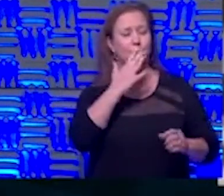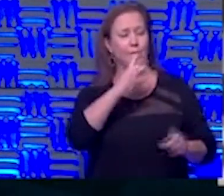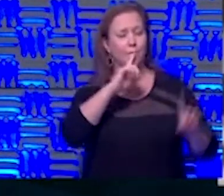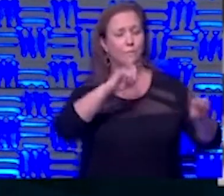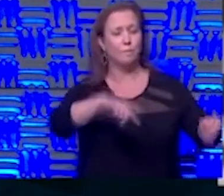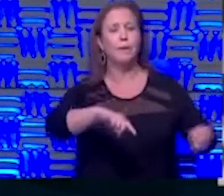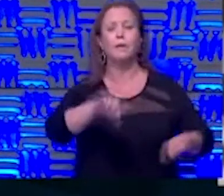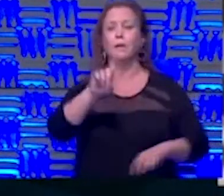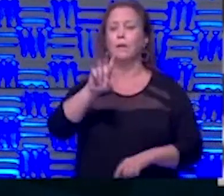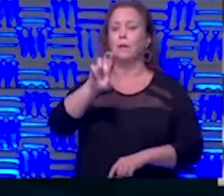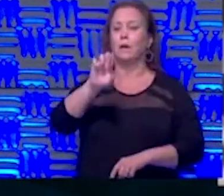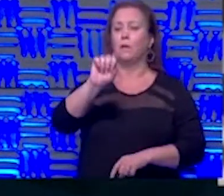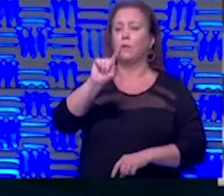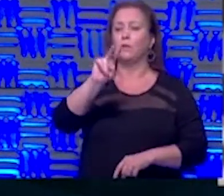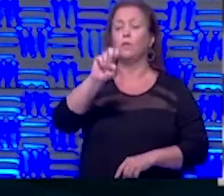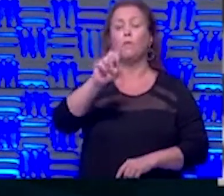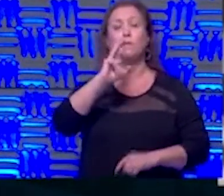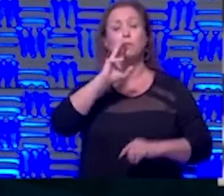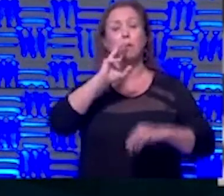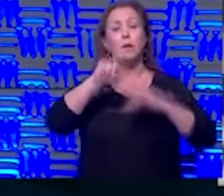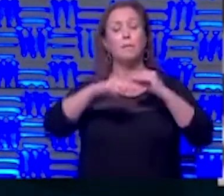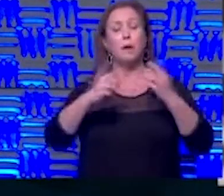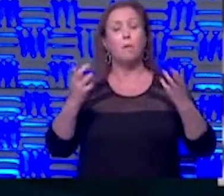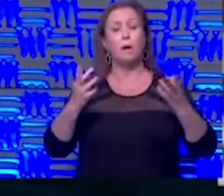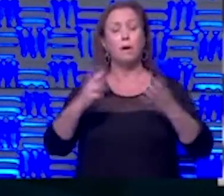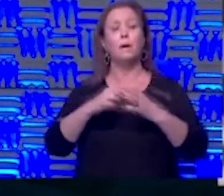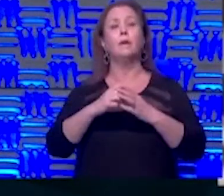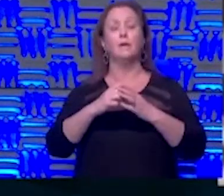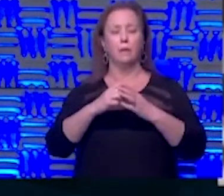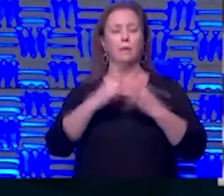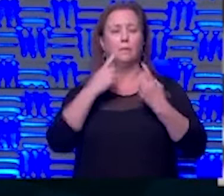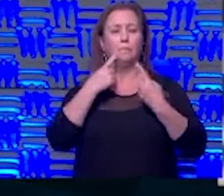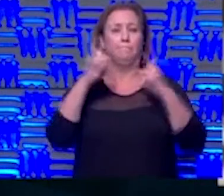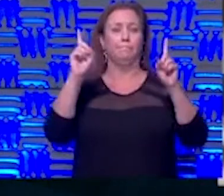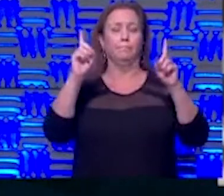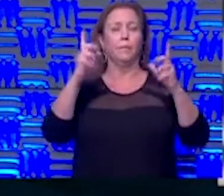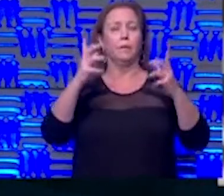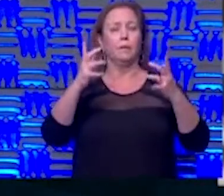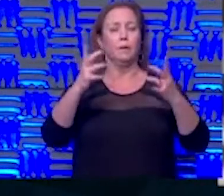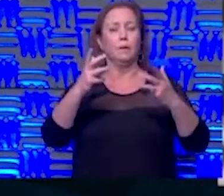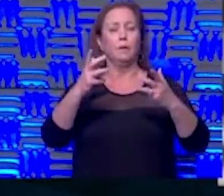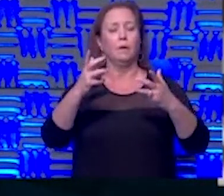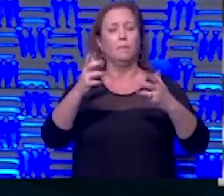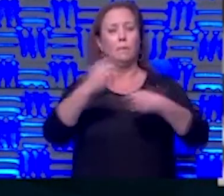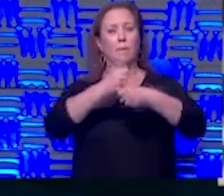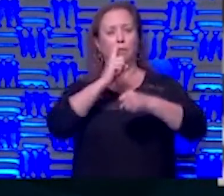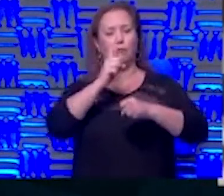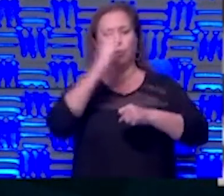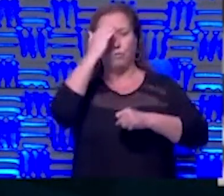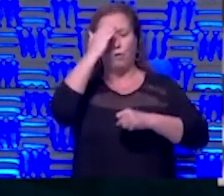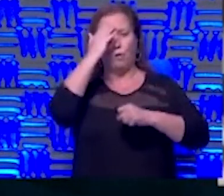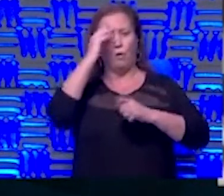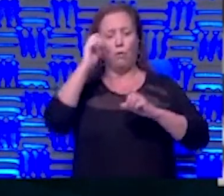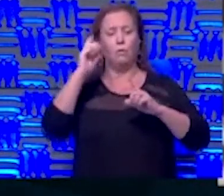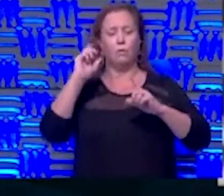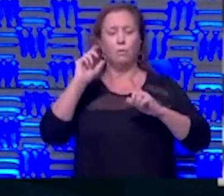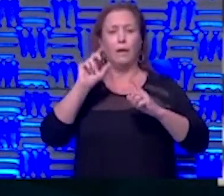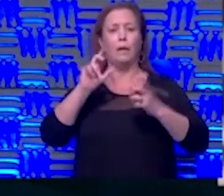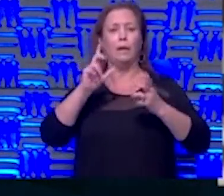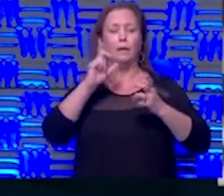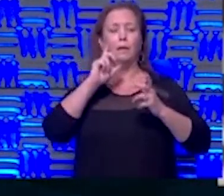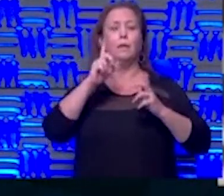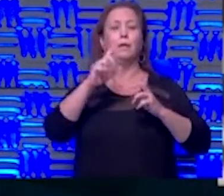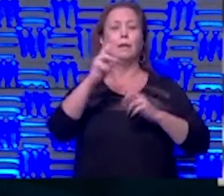What Dr. Stone is talking about that may be known by all of our listeners, but there have been over the years a number of allegations at the Kansas